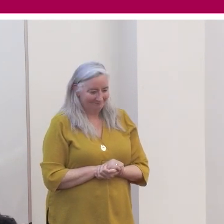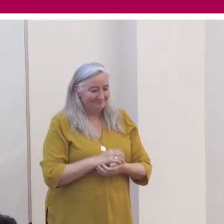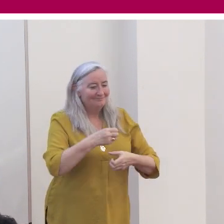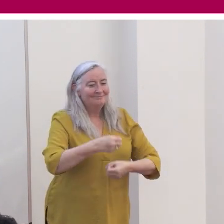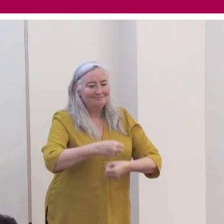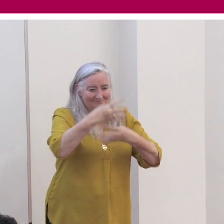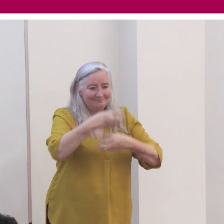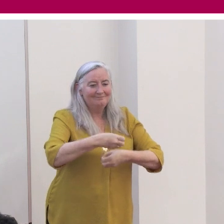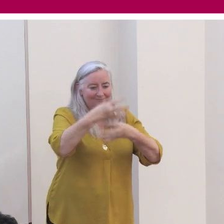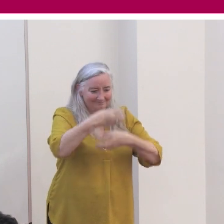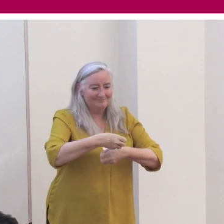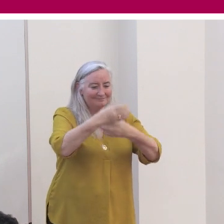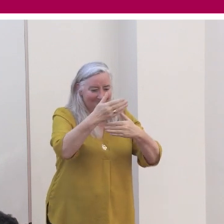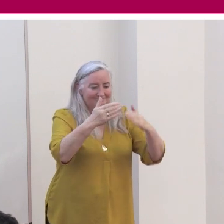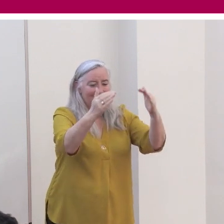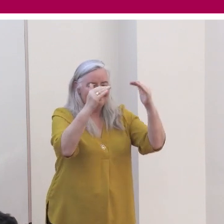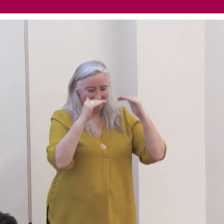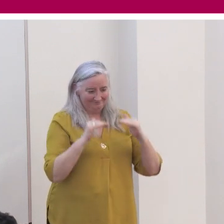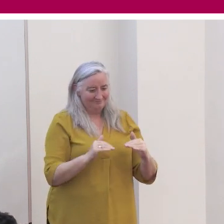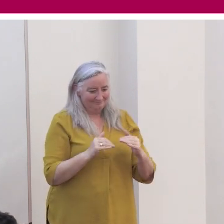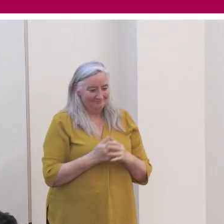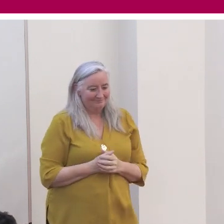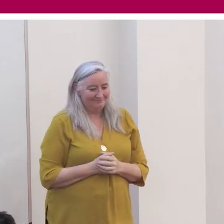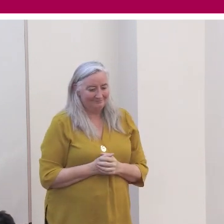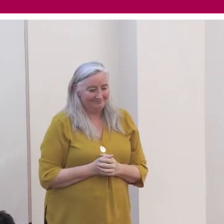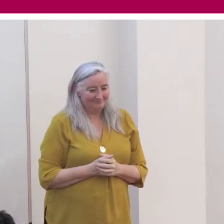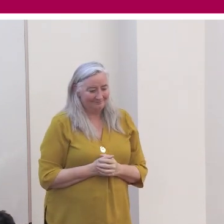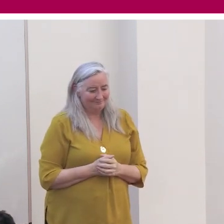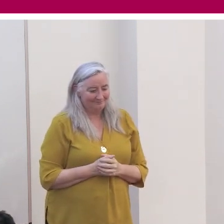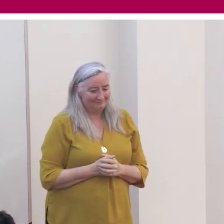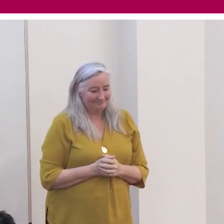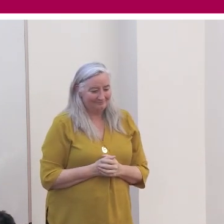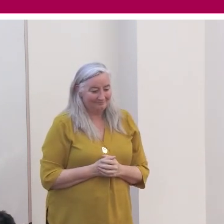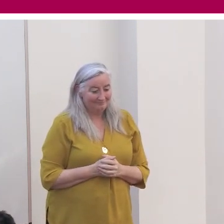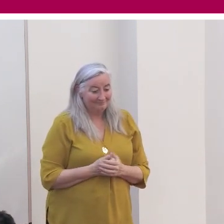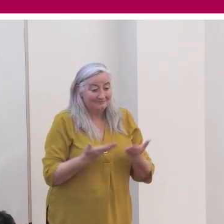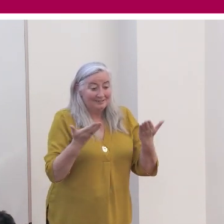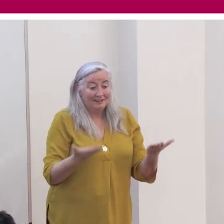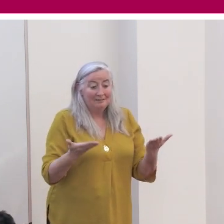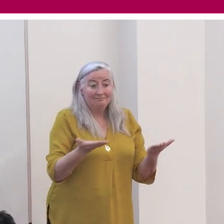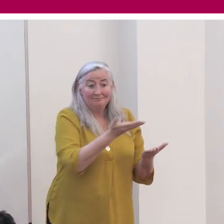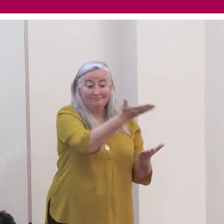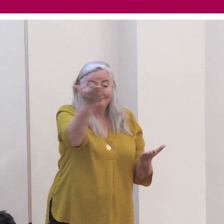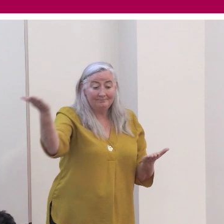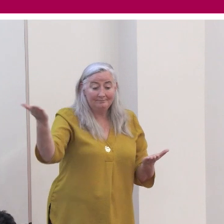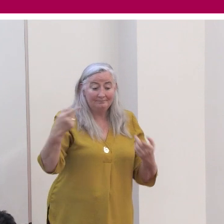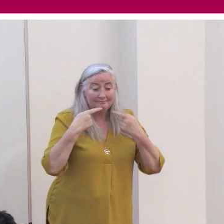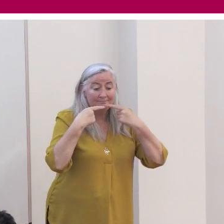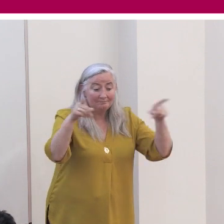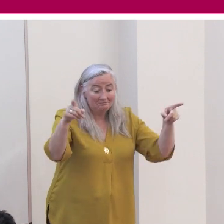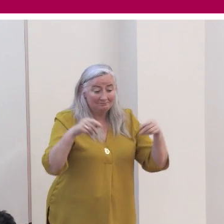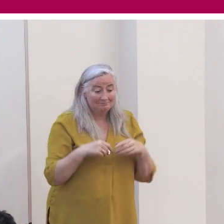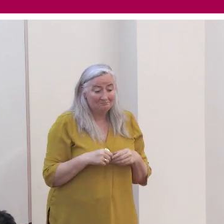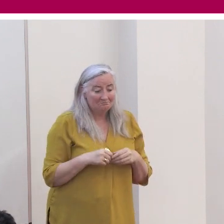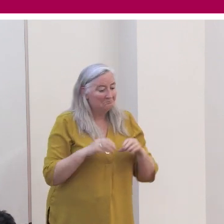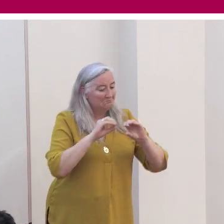So, and we found that in practice, then in all criminal procedure laws in all 9 EU countries,